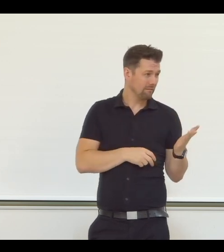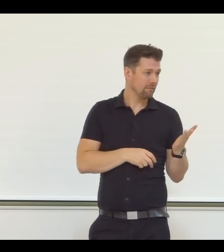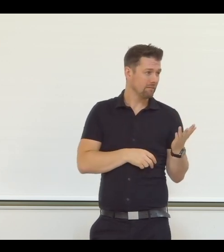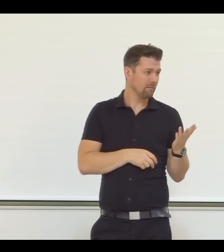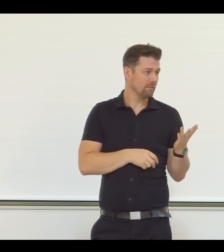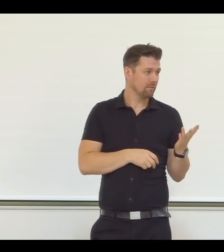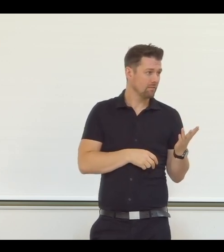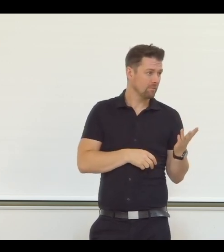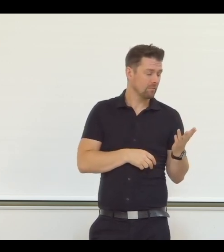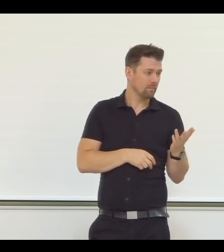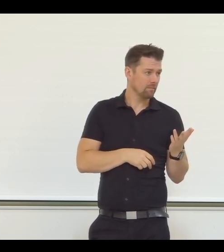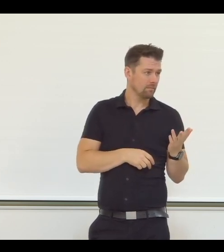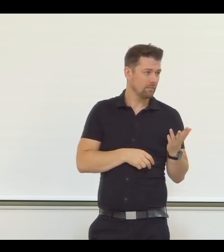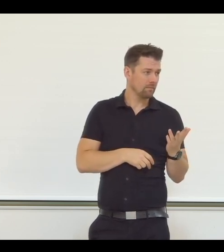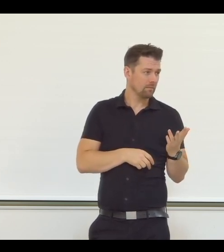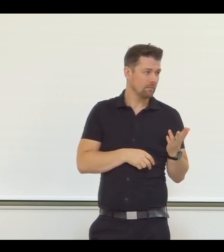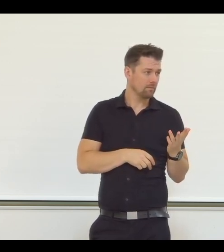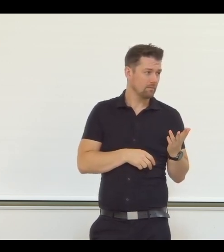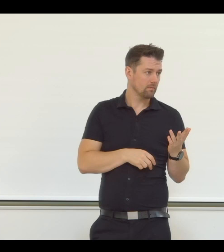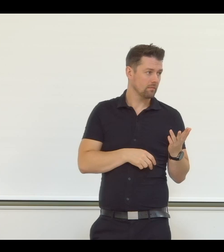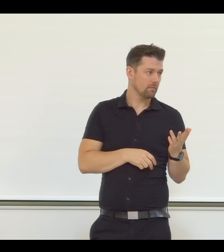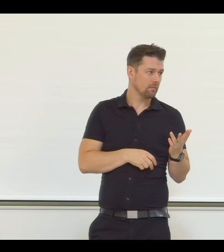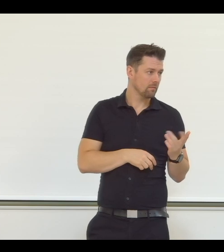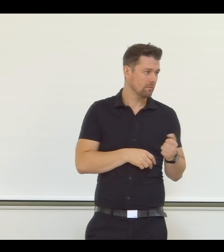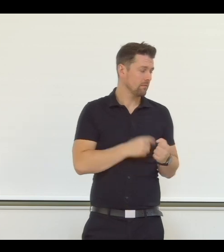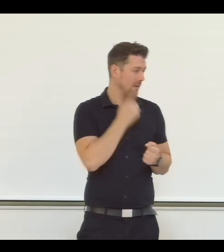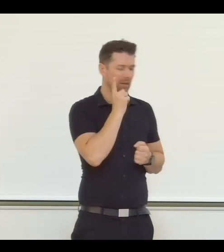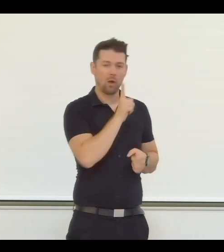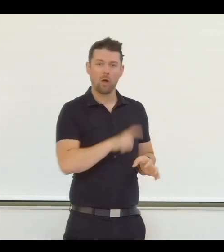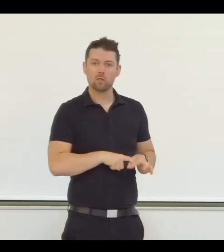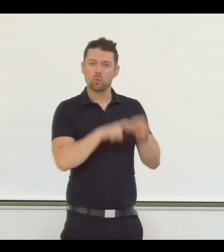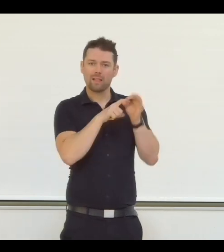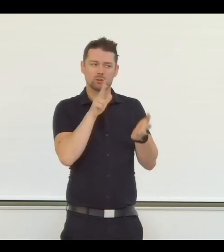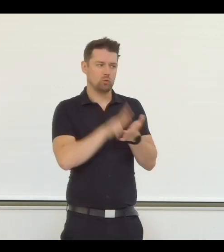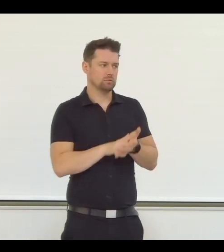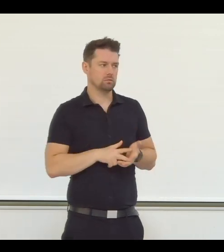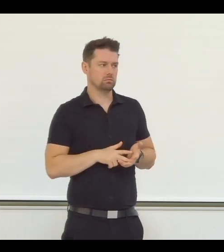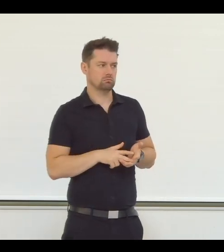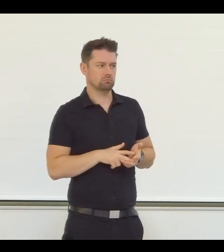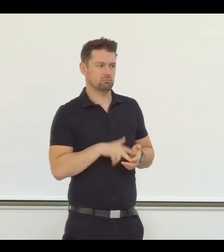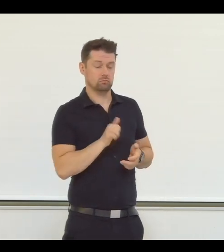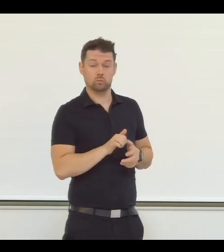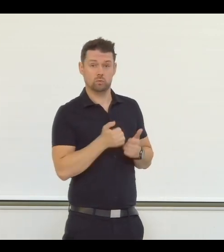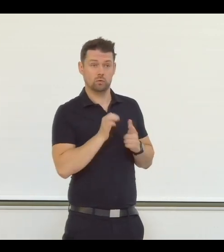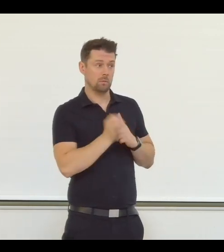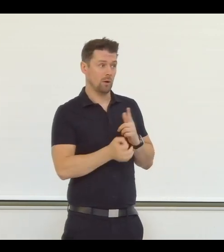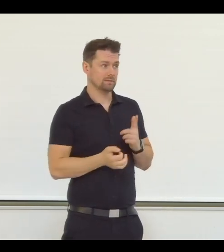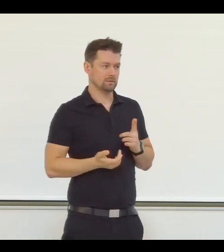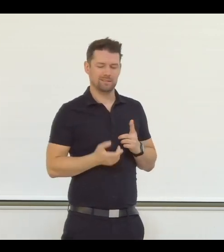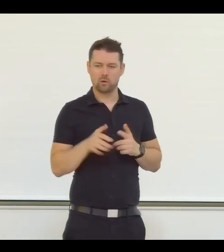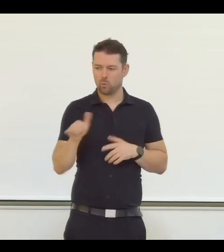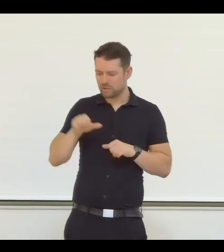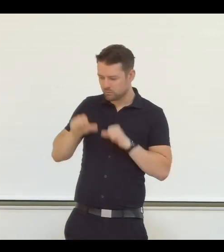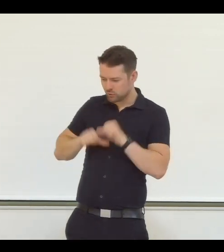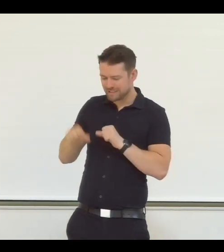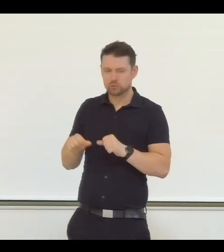more of you. But I think Bill's comment on quality assurance is a really, really well and really good point. Also which procedures, which